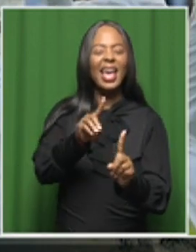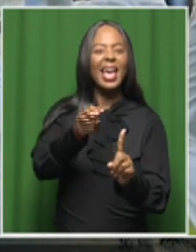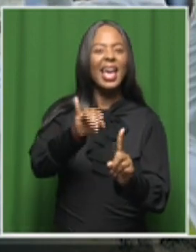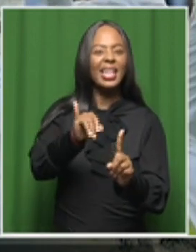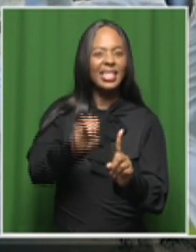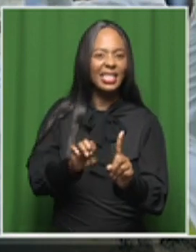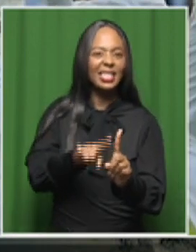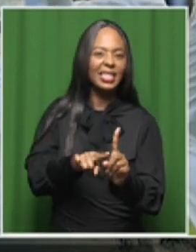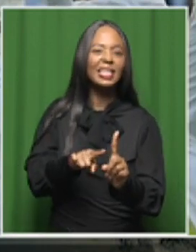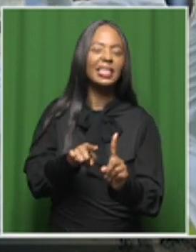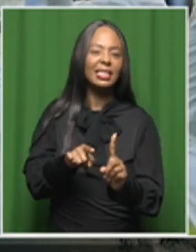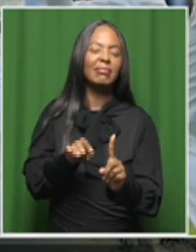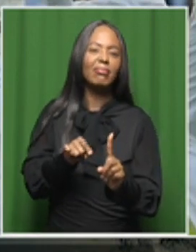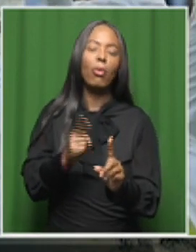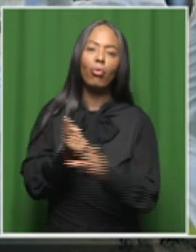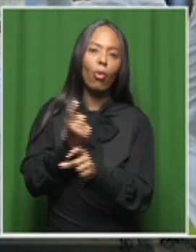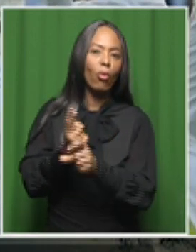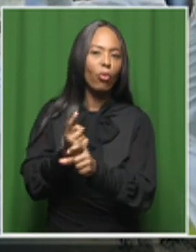the Australians,